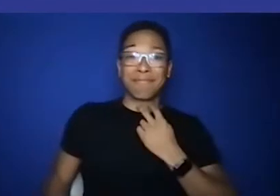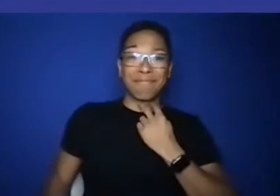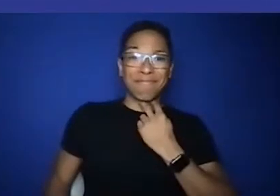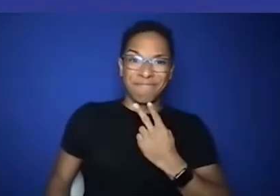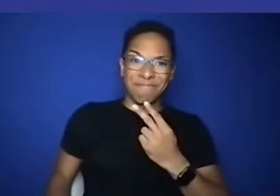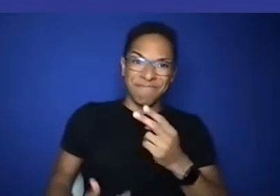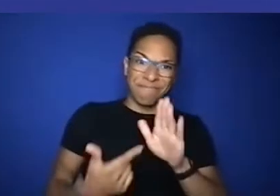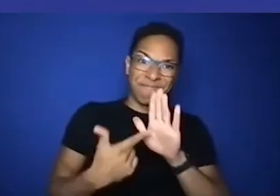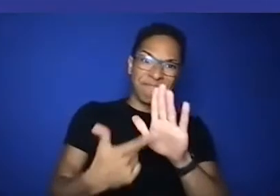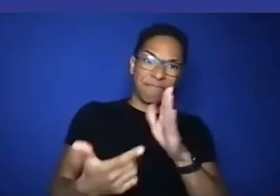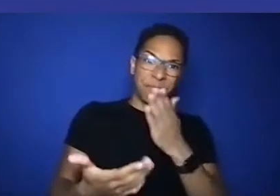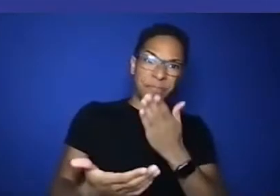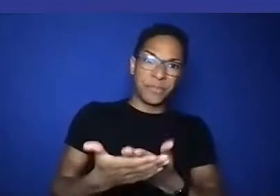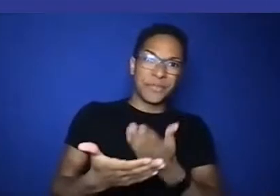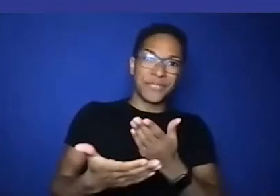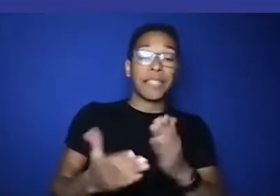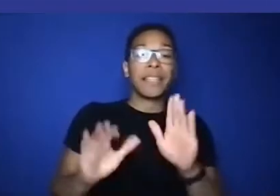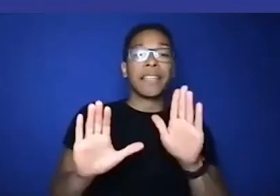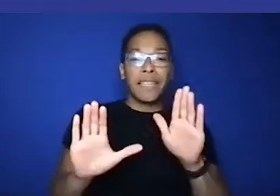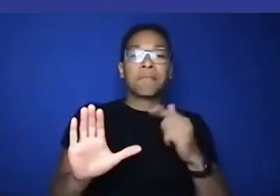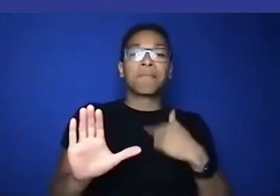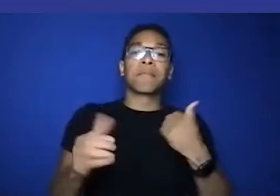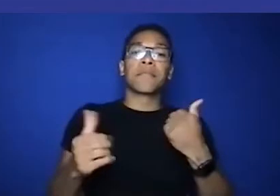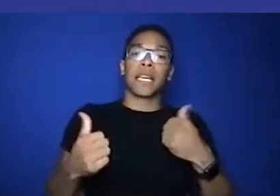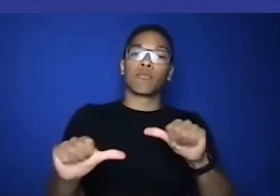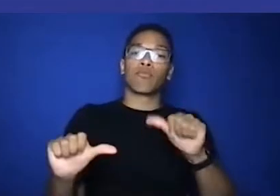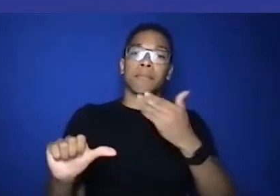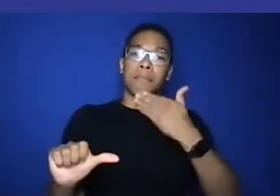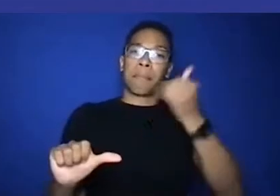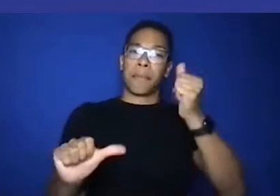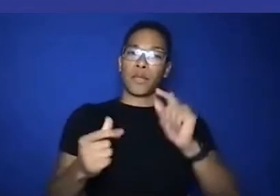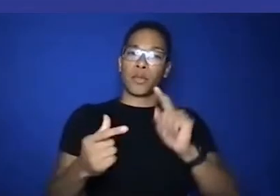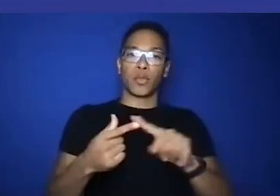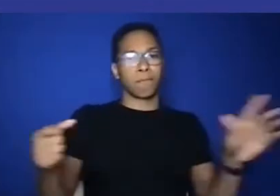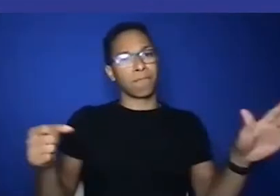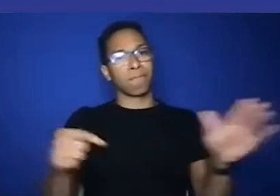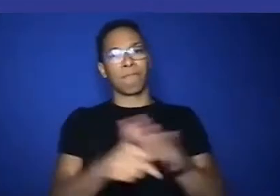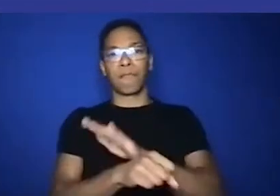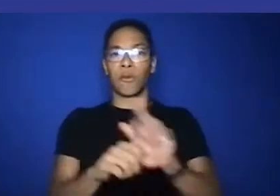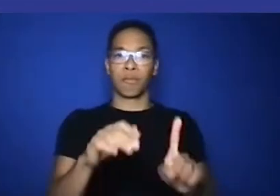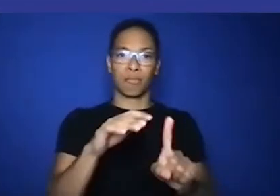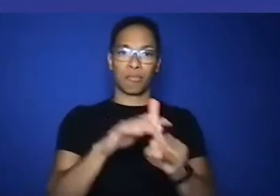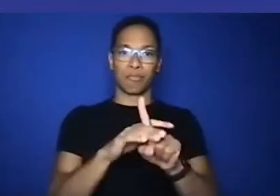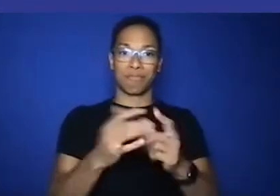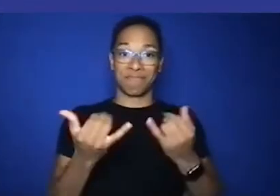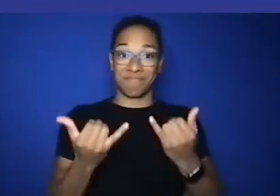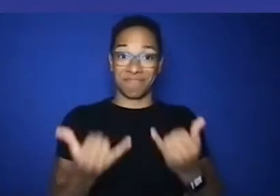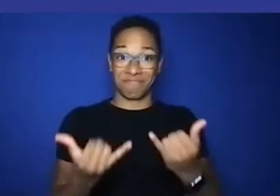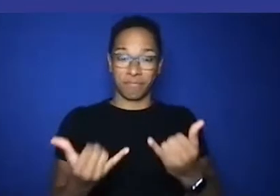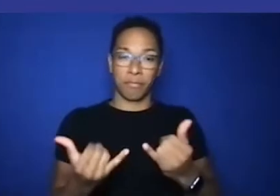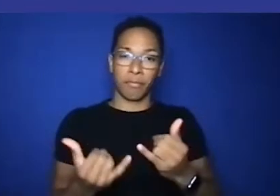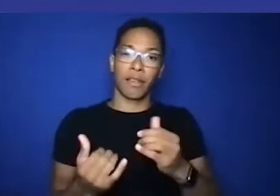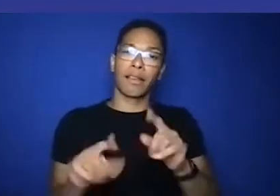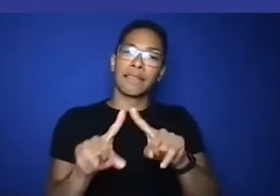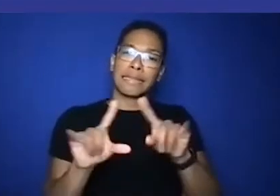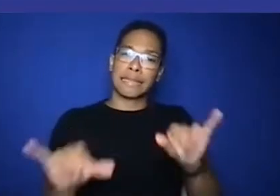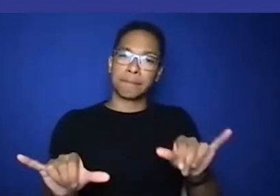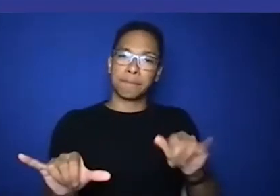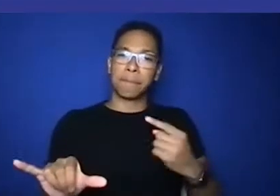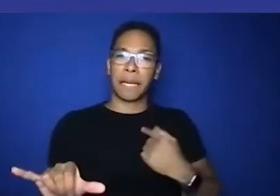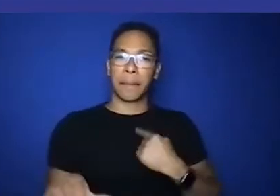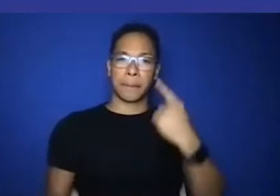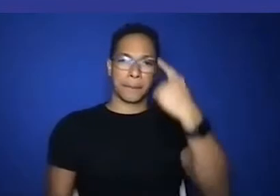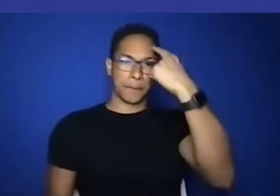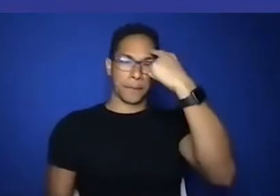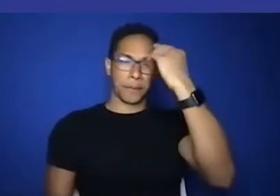I am doing my best to be fully present here, while I also know that a little bit of my attention